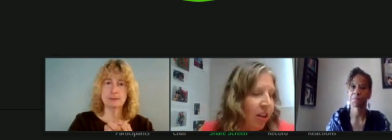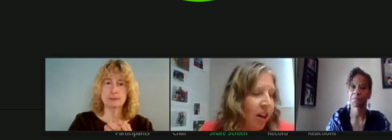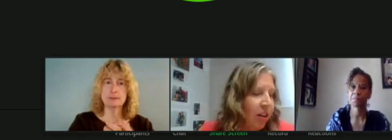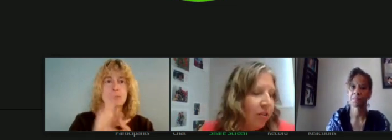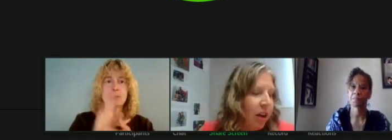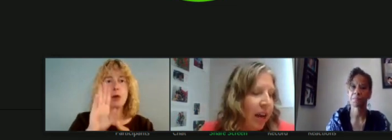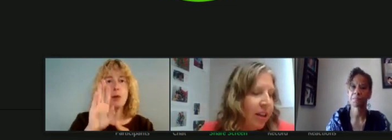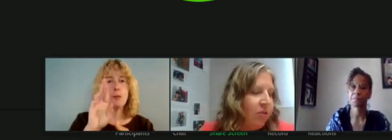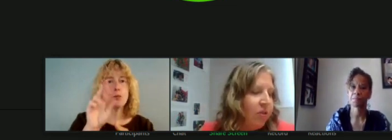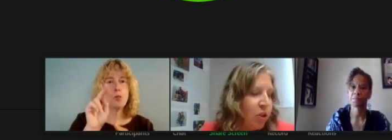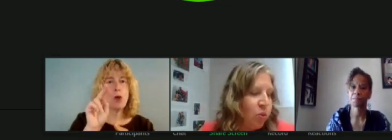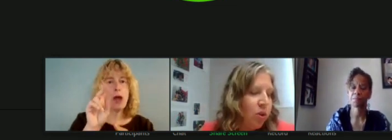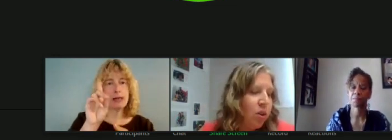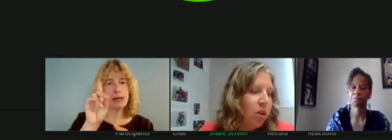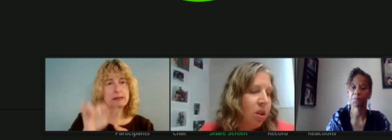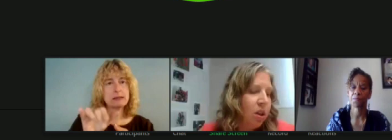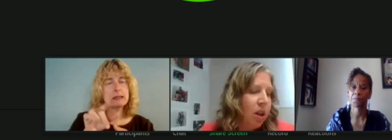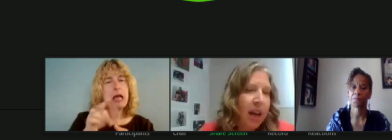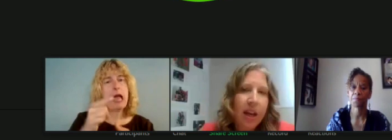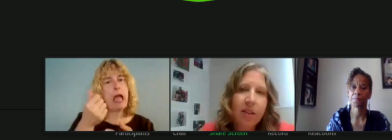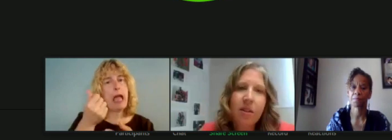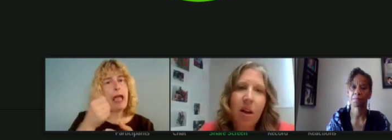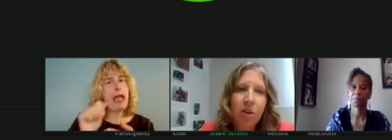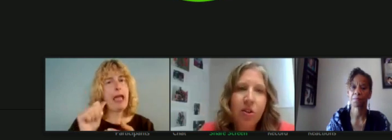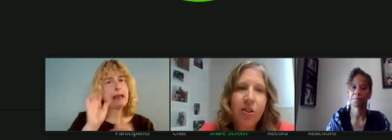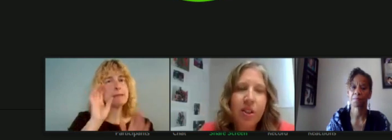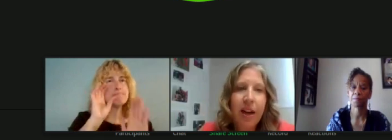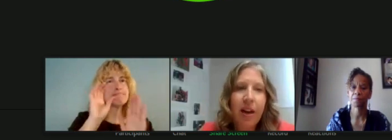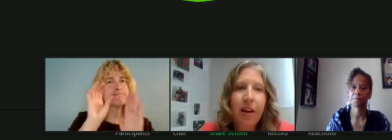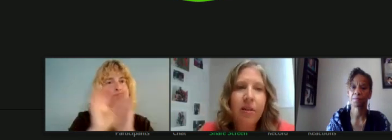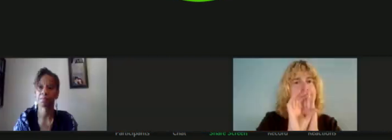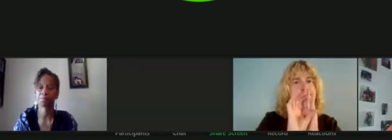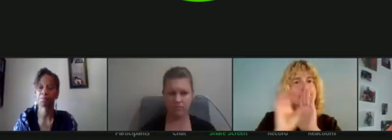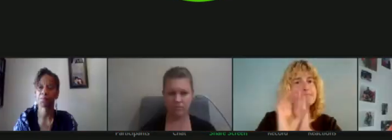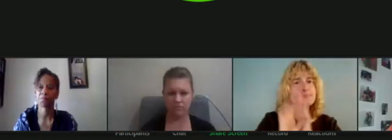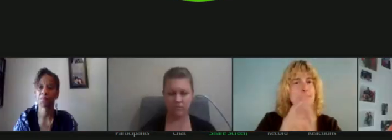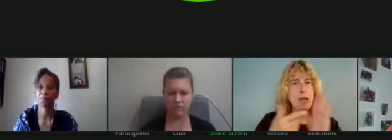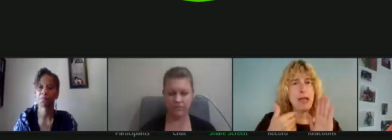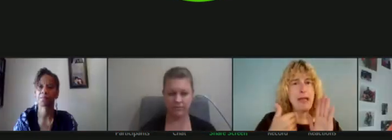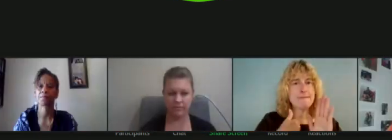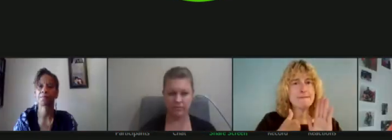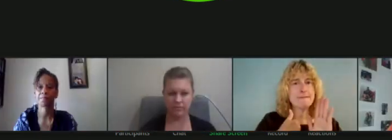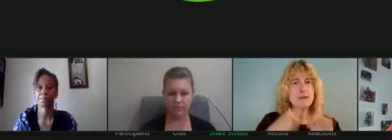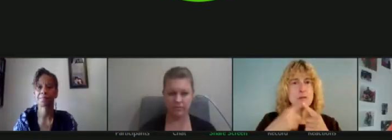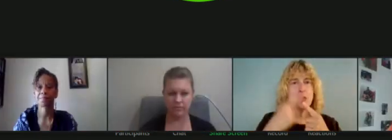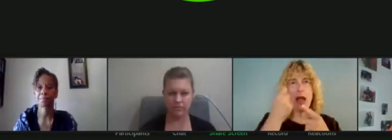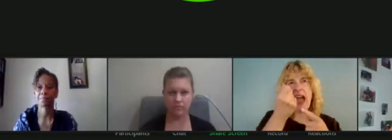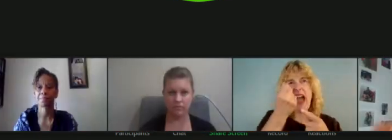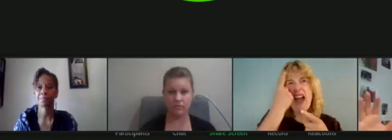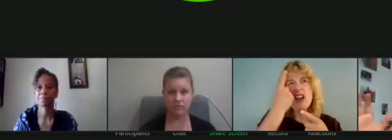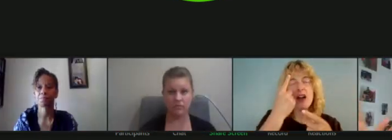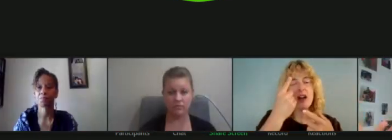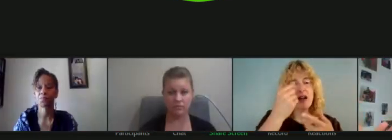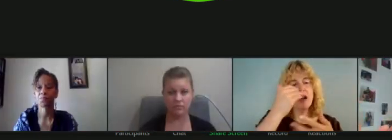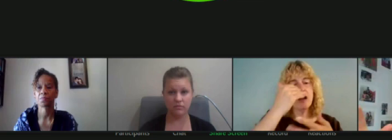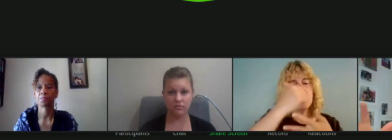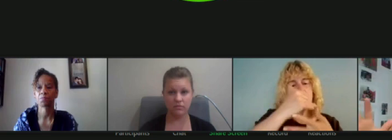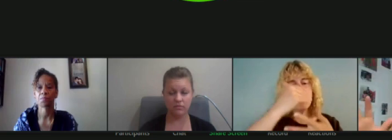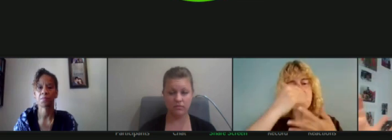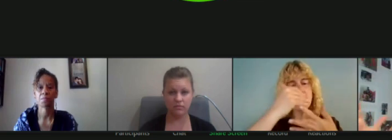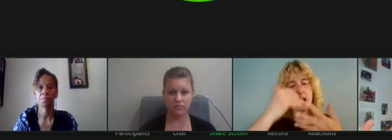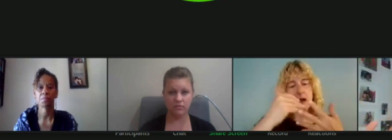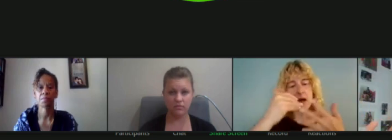Brandy, are there any visual aids to understand the phases? So is there a